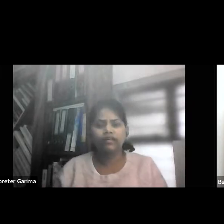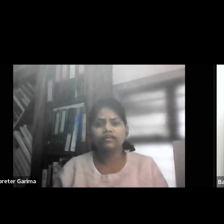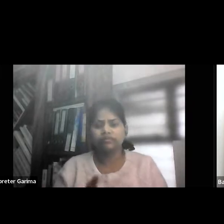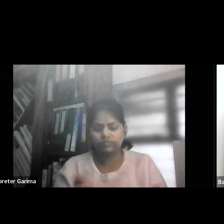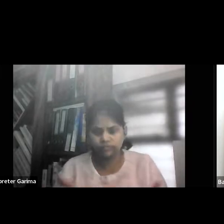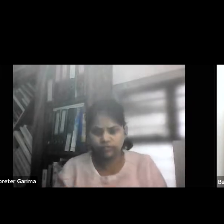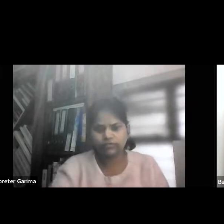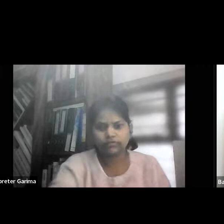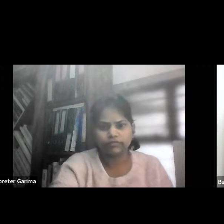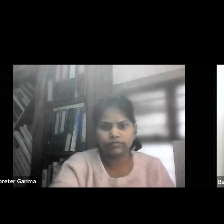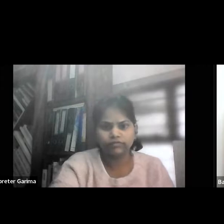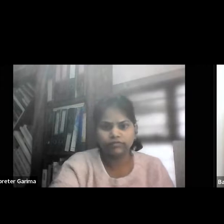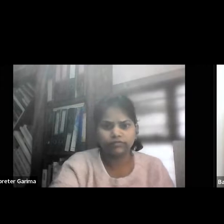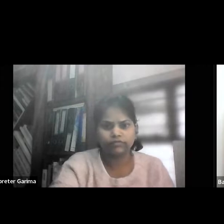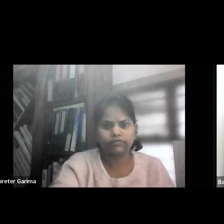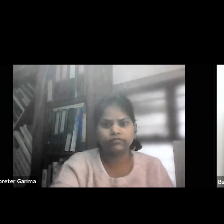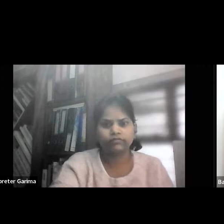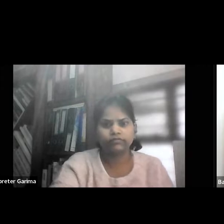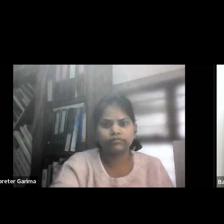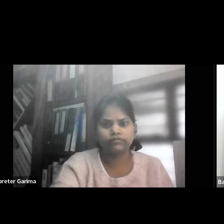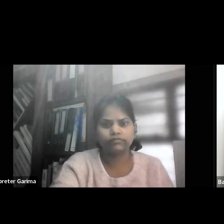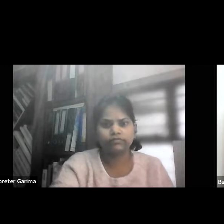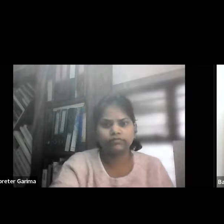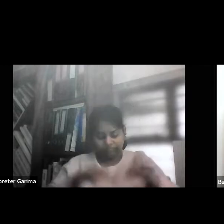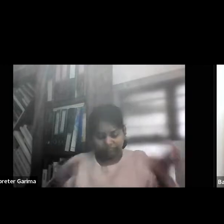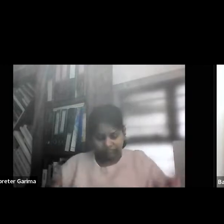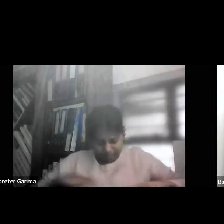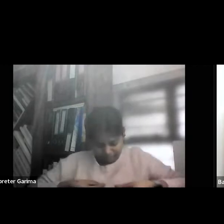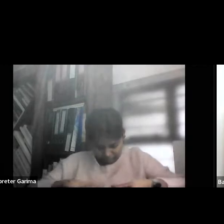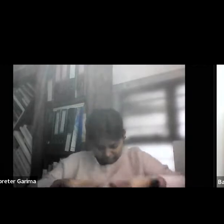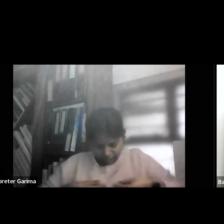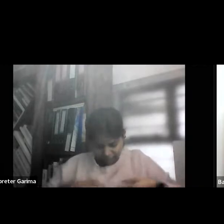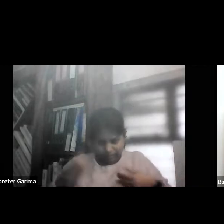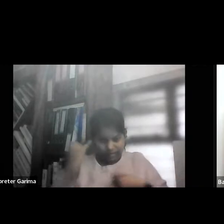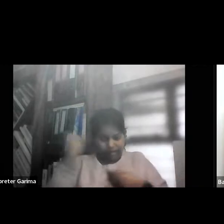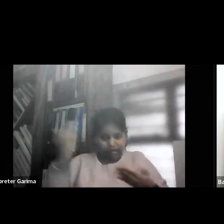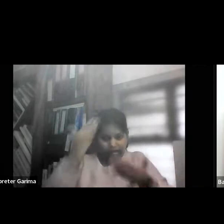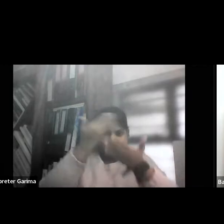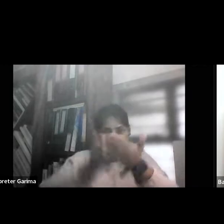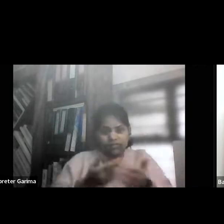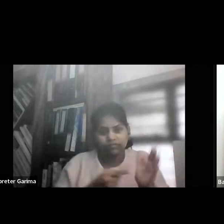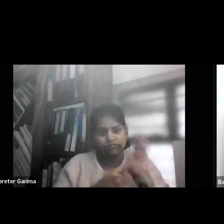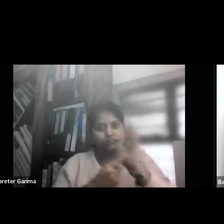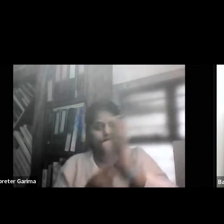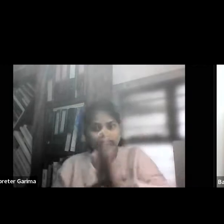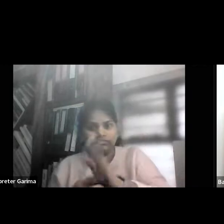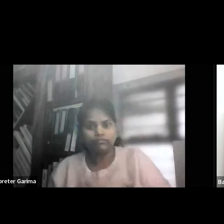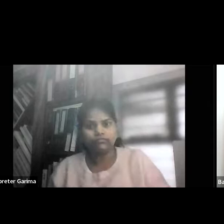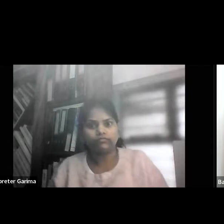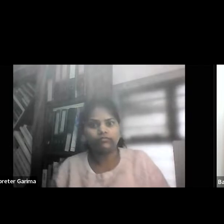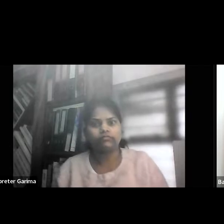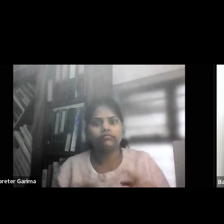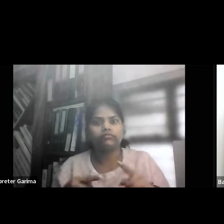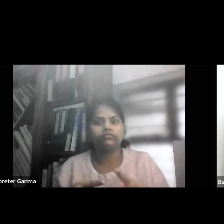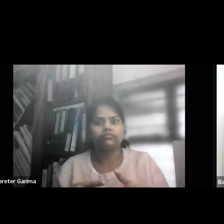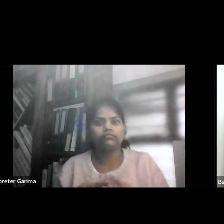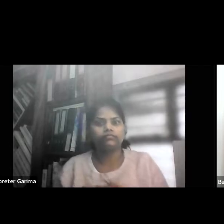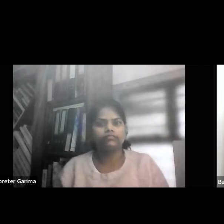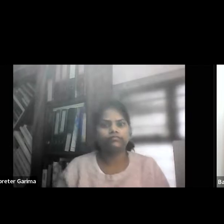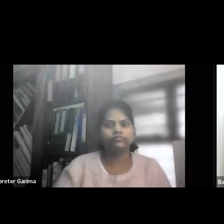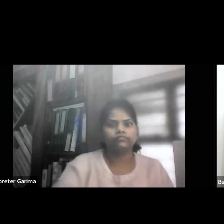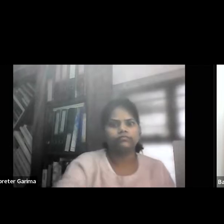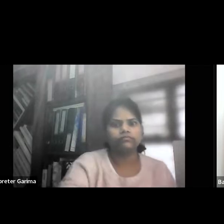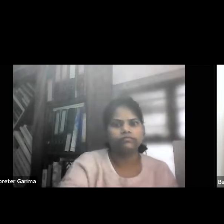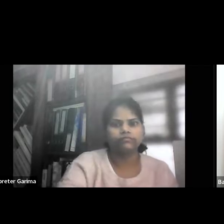this platform to present my ideas. The title is slightly reframed as Dancers with